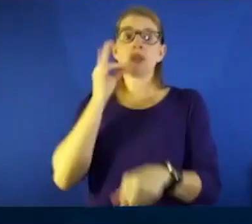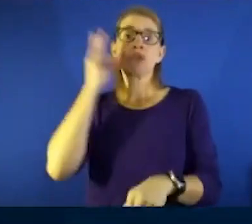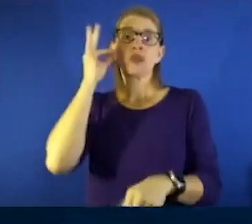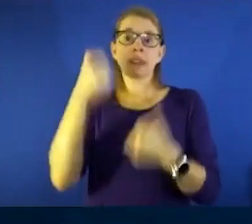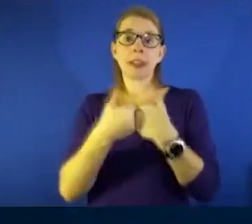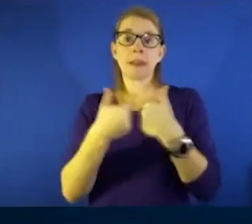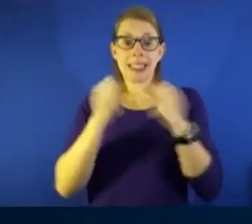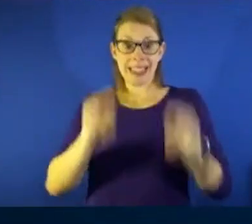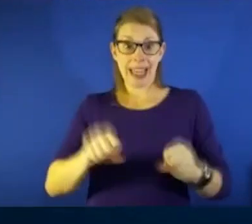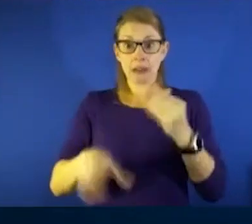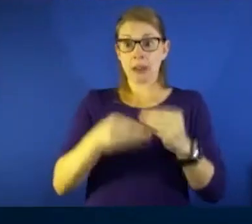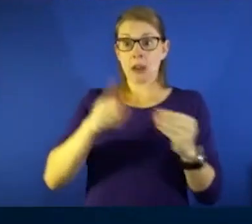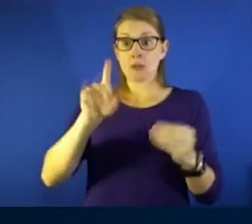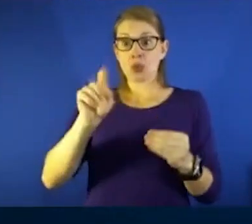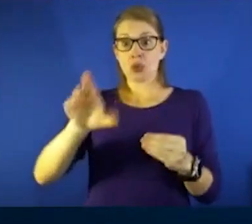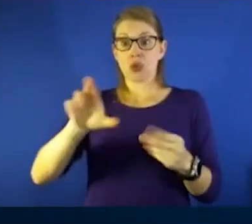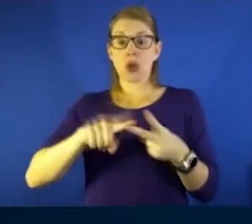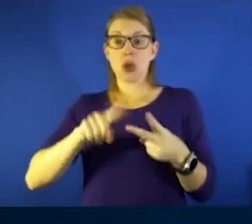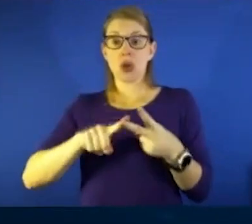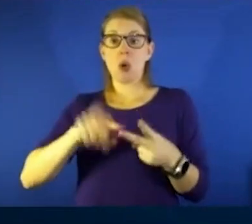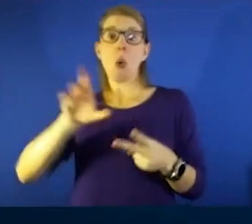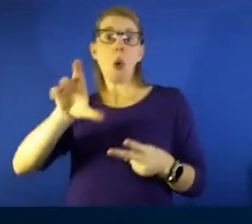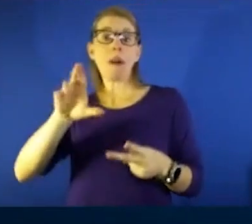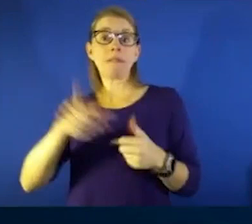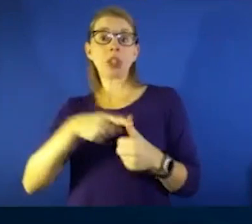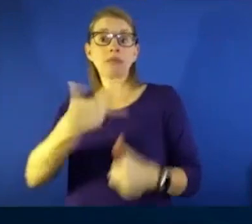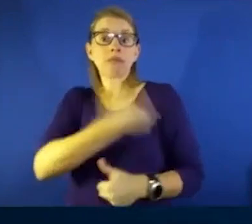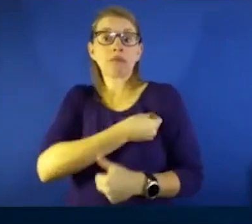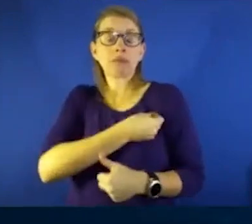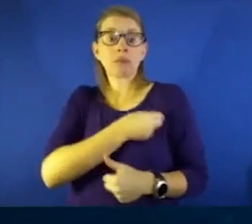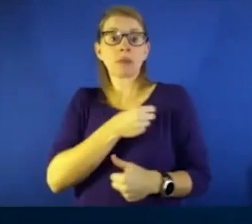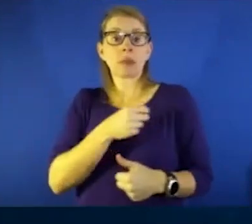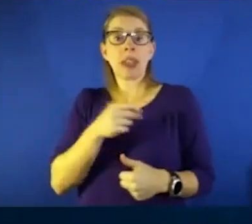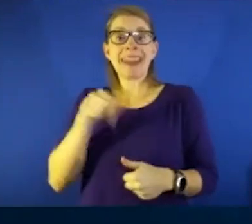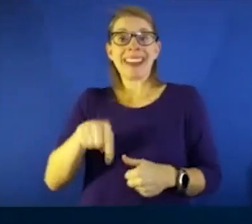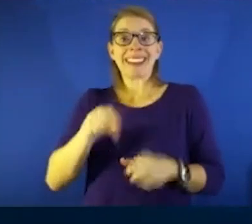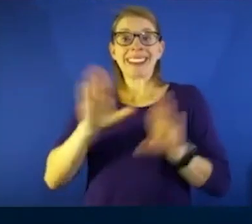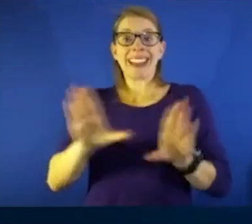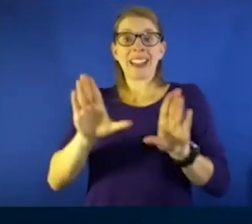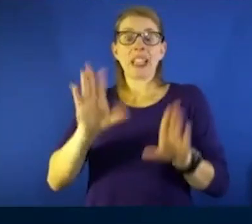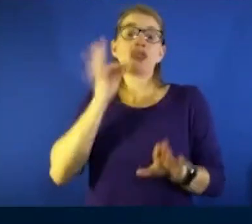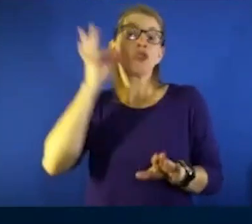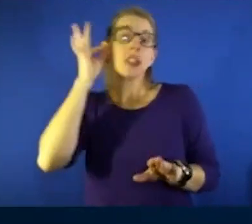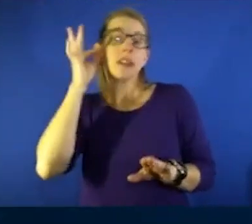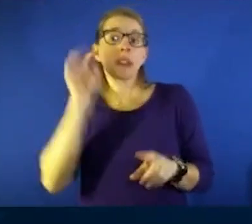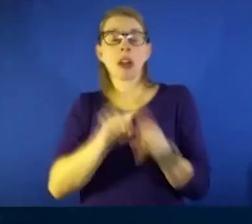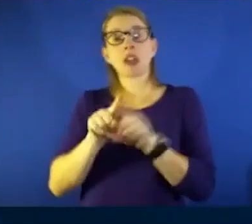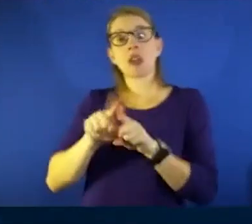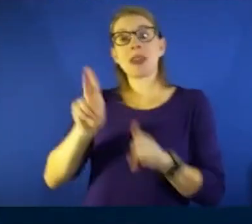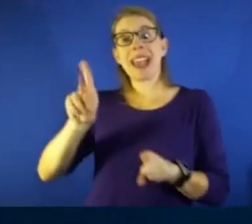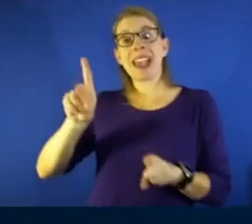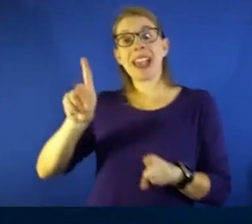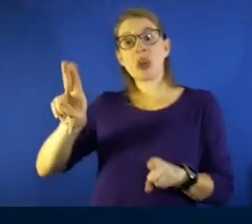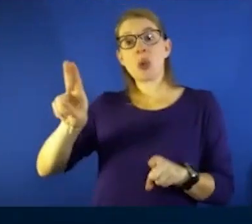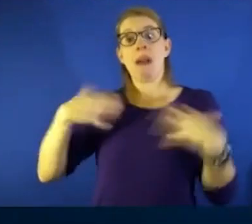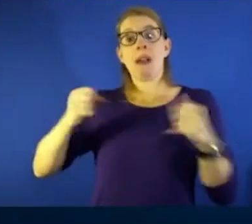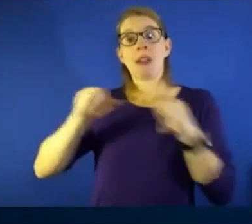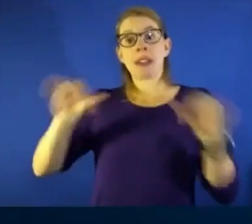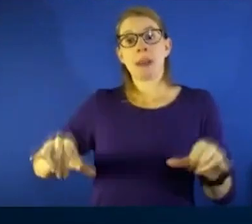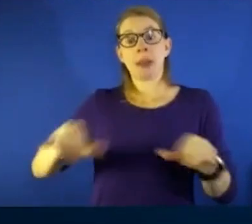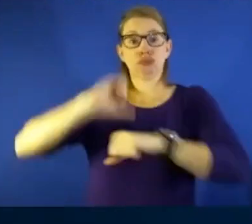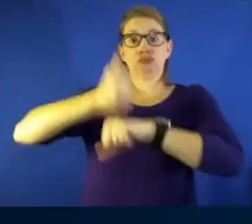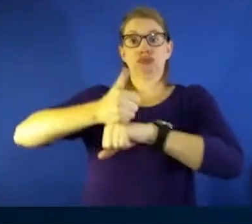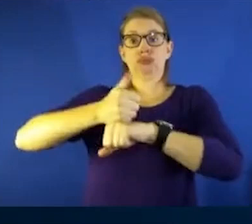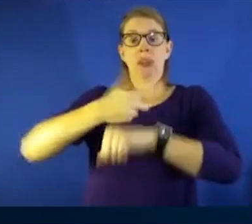vaccination this Sunday. So the health system and Chiefs are putting on another vaccine clinic. It's going to be